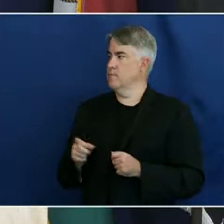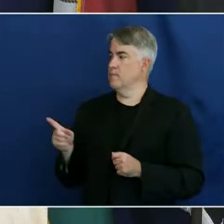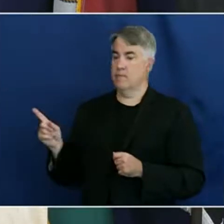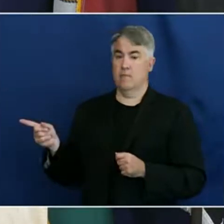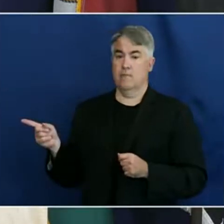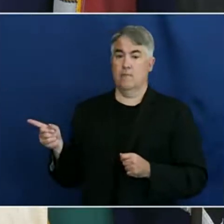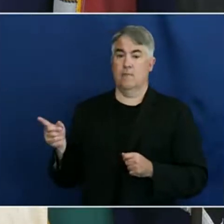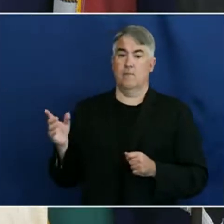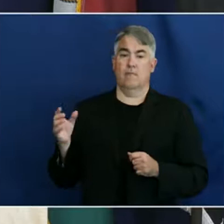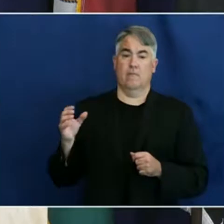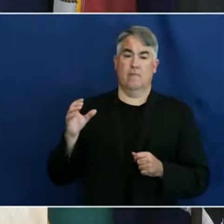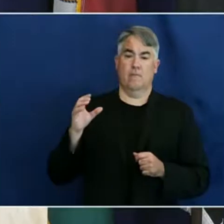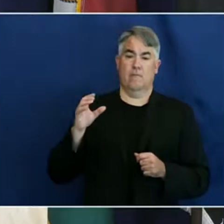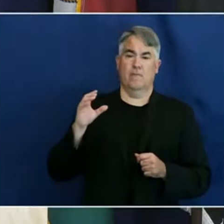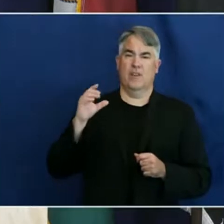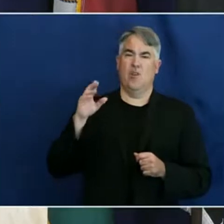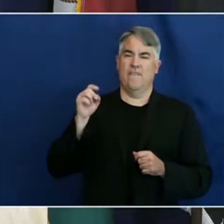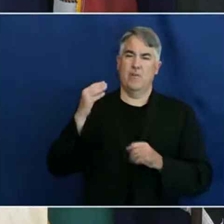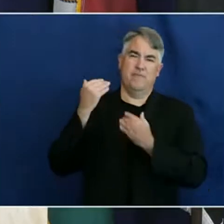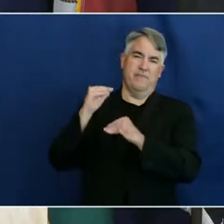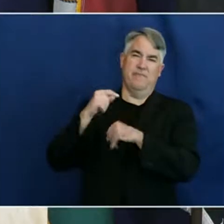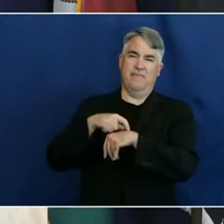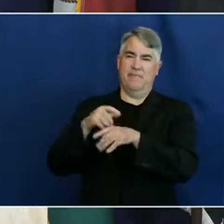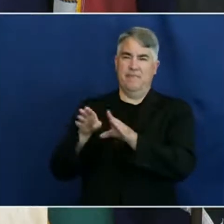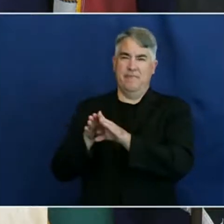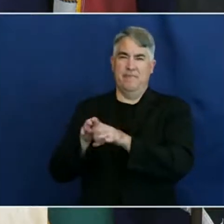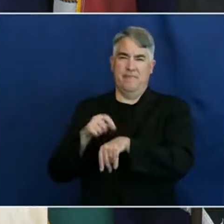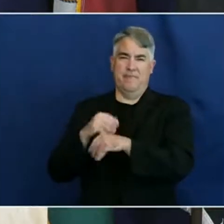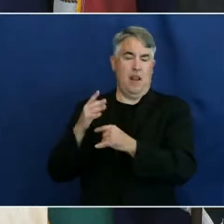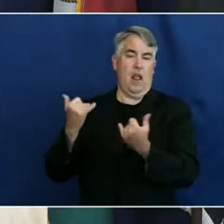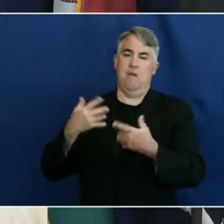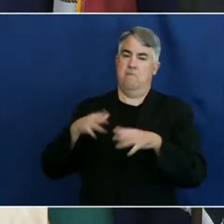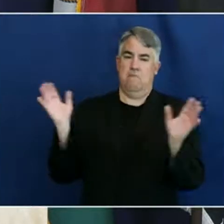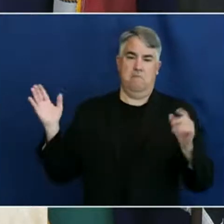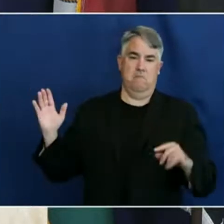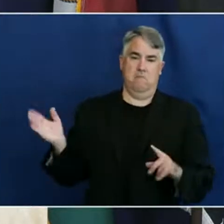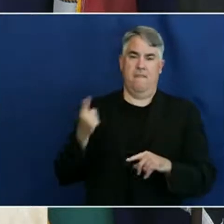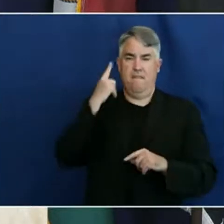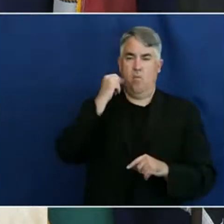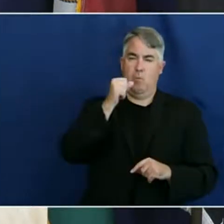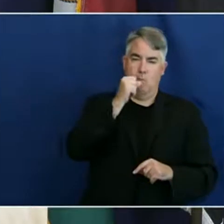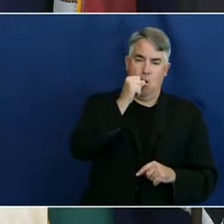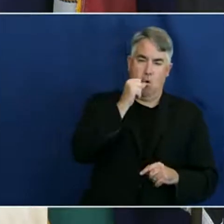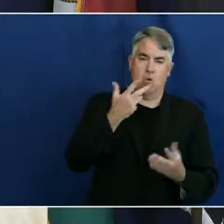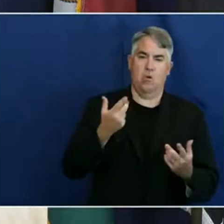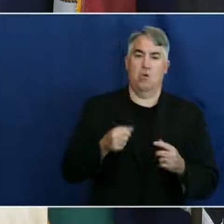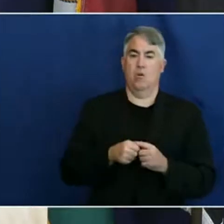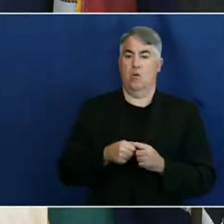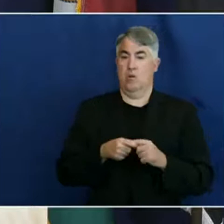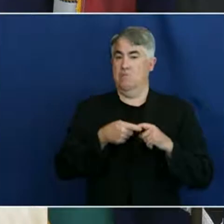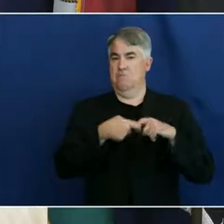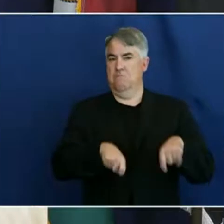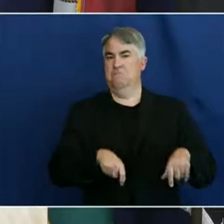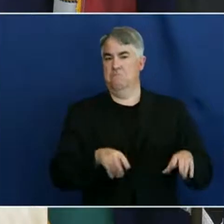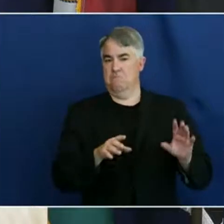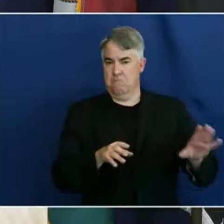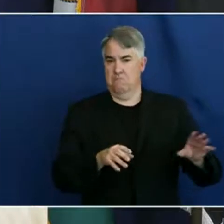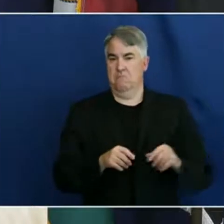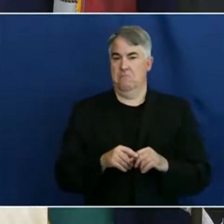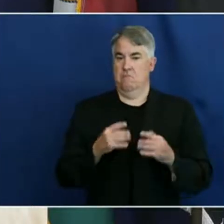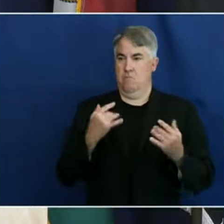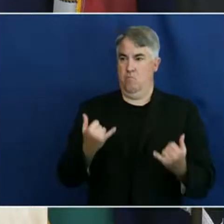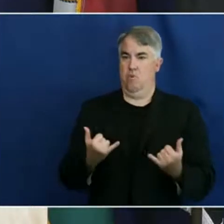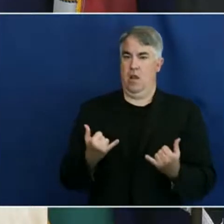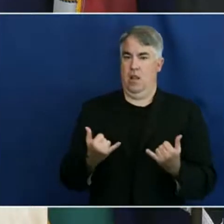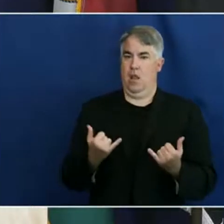curfew for our restaurants, particularly for the bars. So that's being lifted. At this point in time,